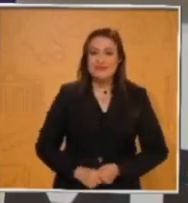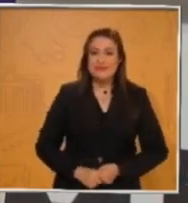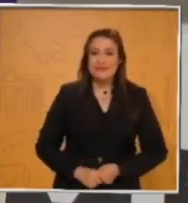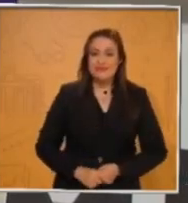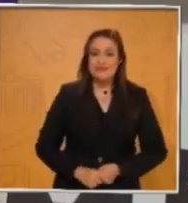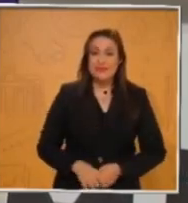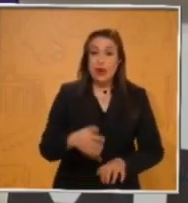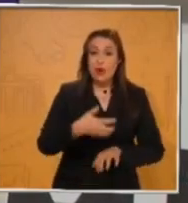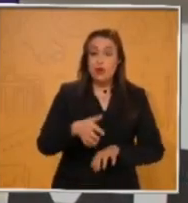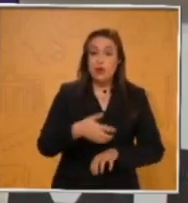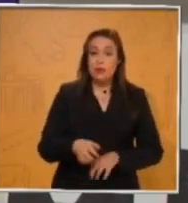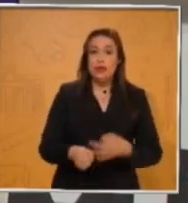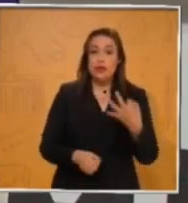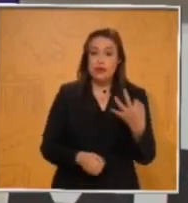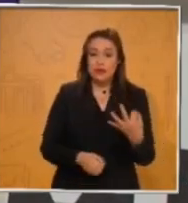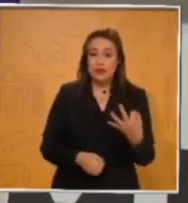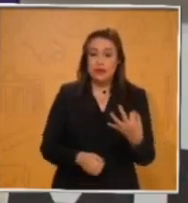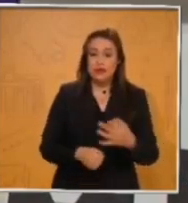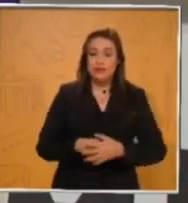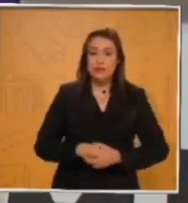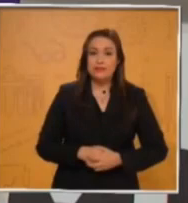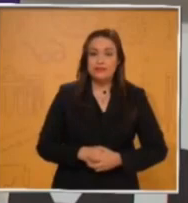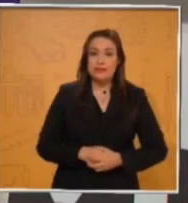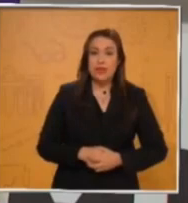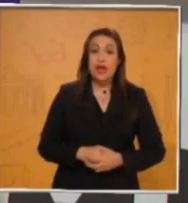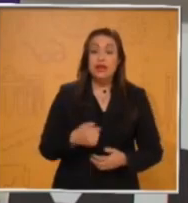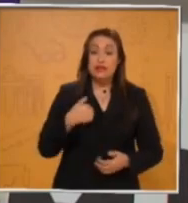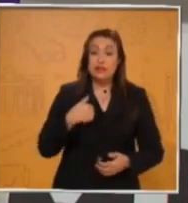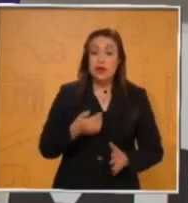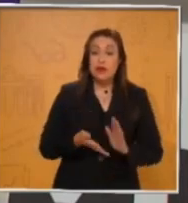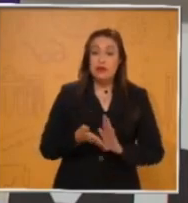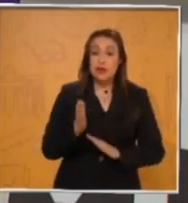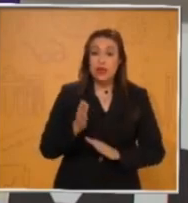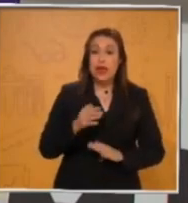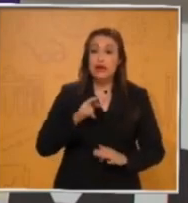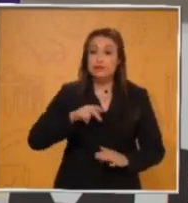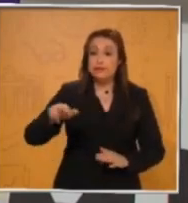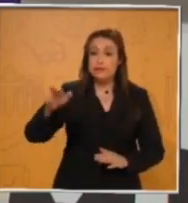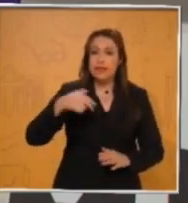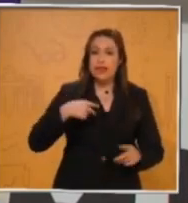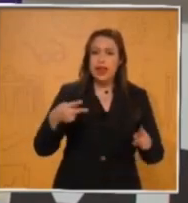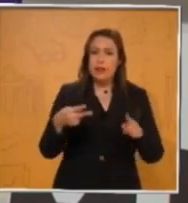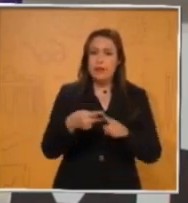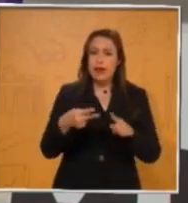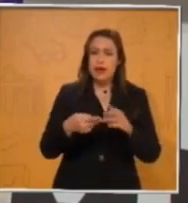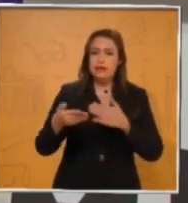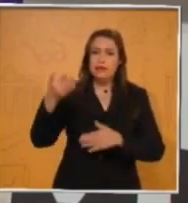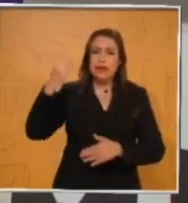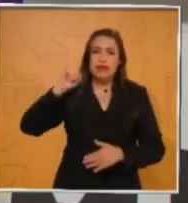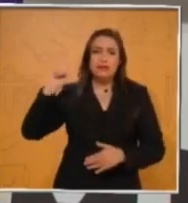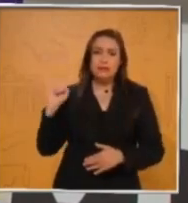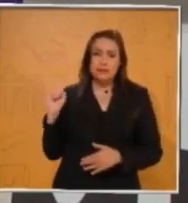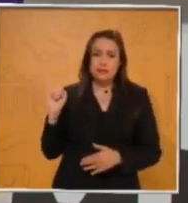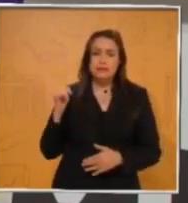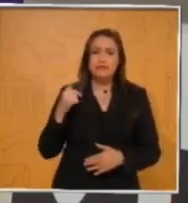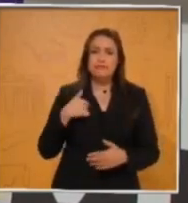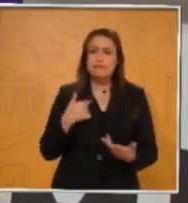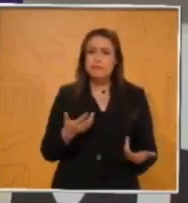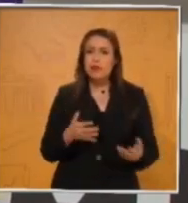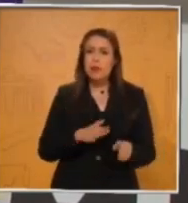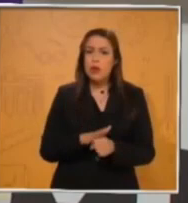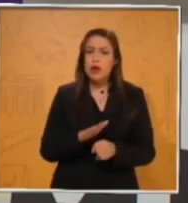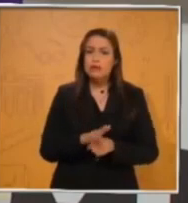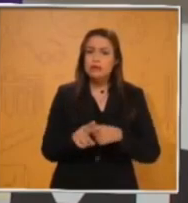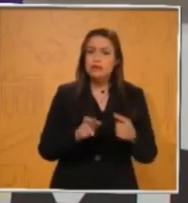Number 3, I ran in the park last Tuesday. Then we have the action. What could be your